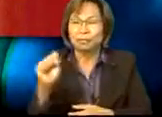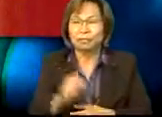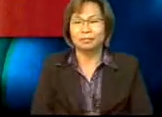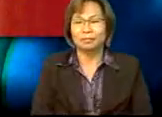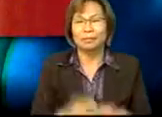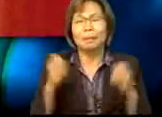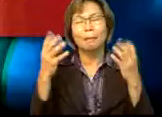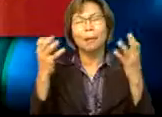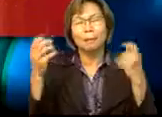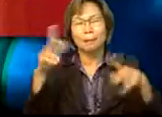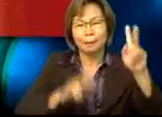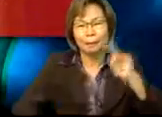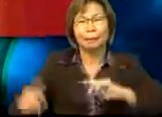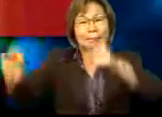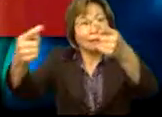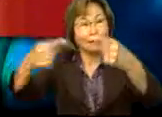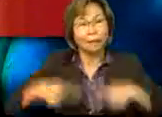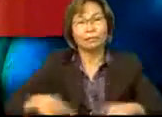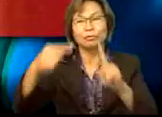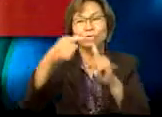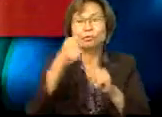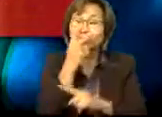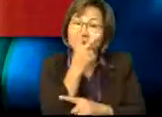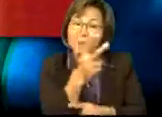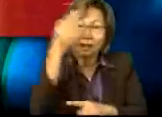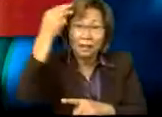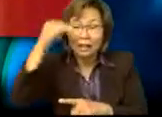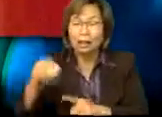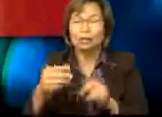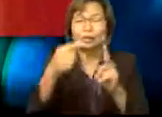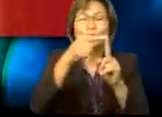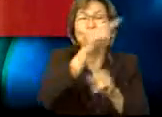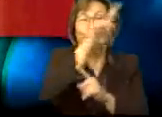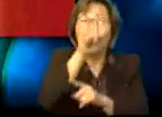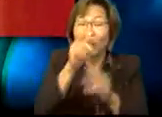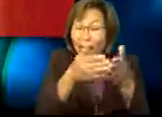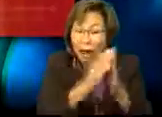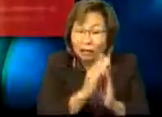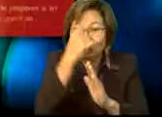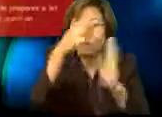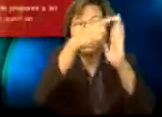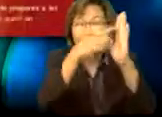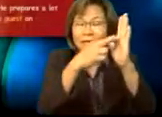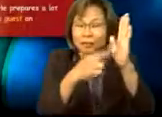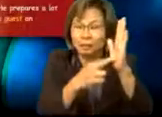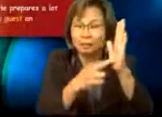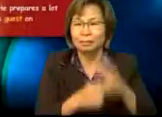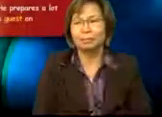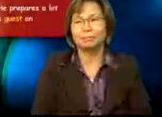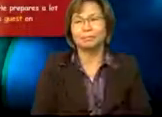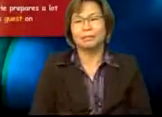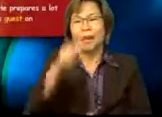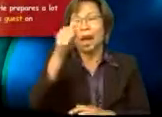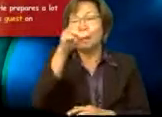Many people come to see him to ask for his recipes. Amin is